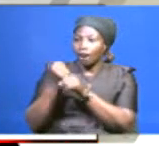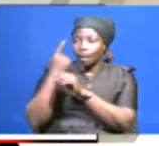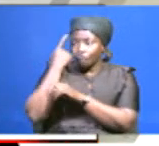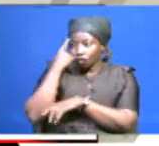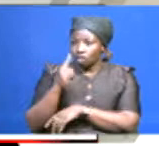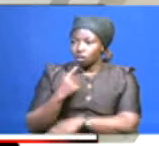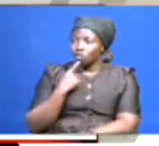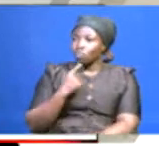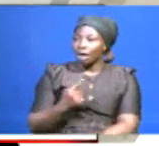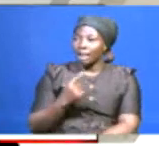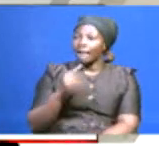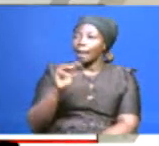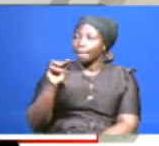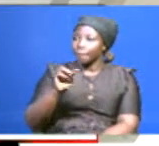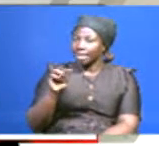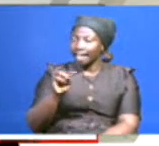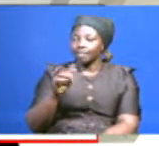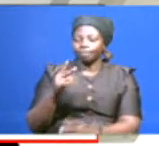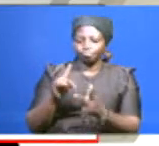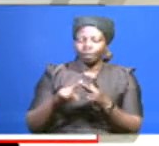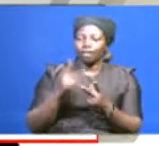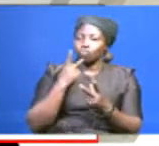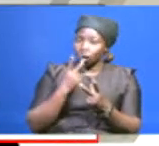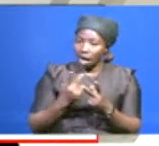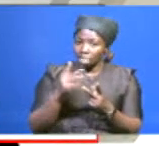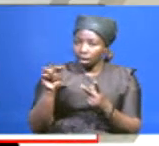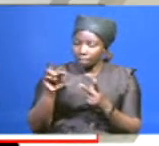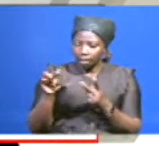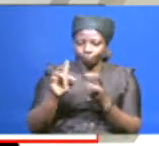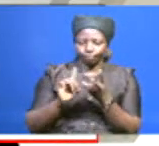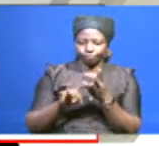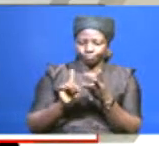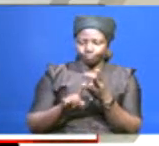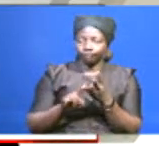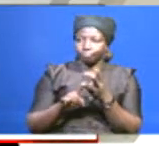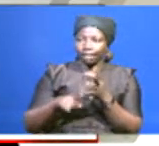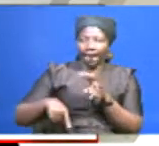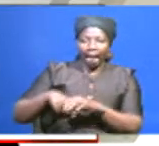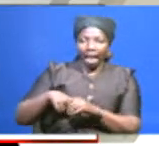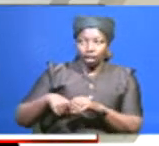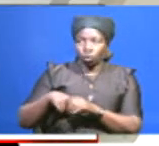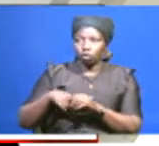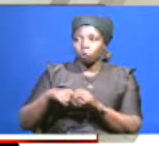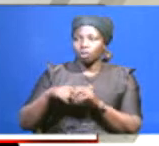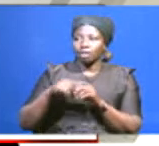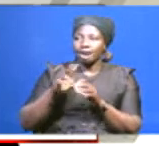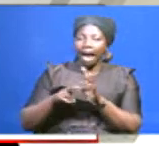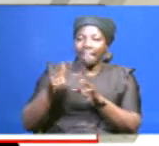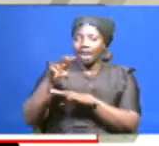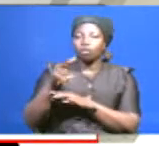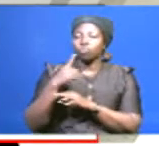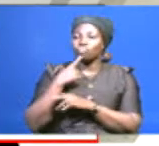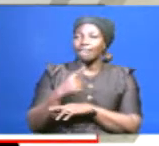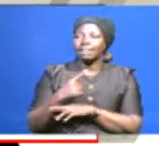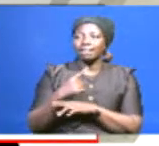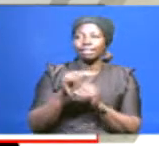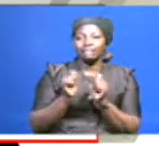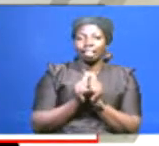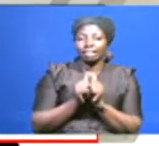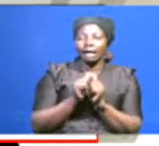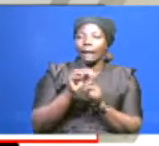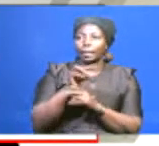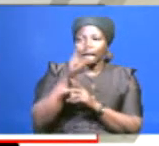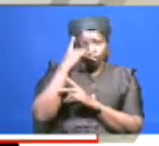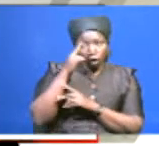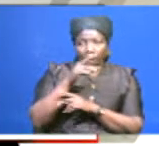100 meters, yeah. The 200 meters, yeah. And the hurdles, yeah. 110 meters for men and 100 meters